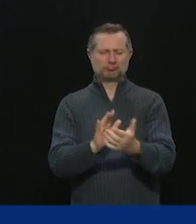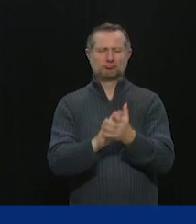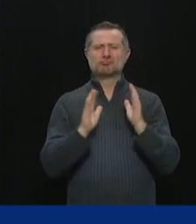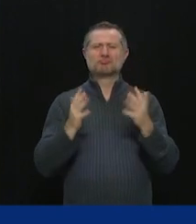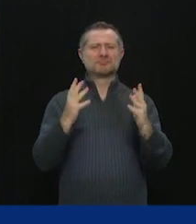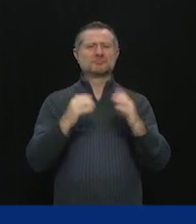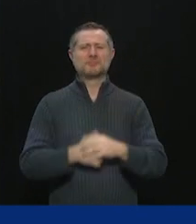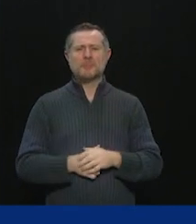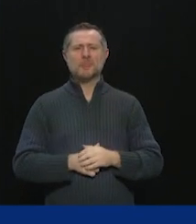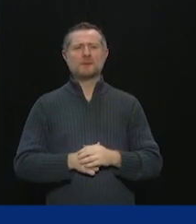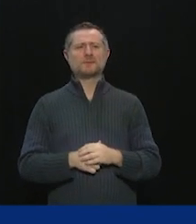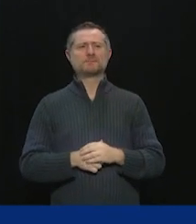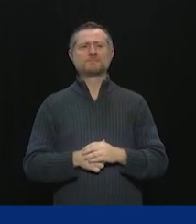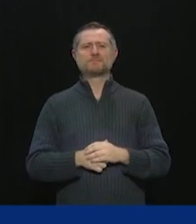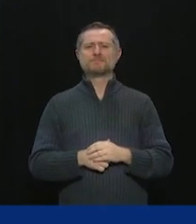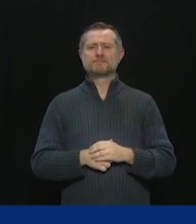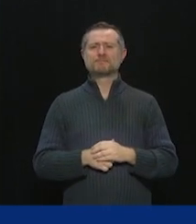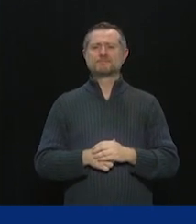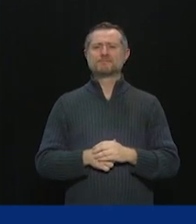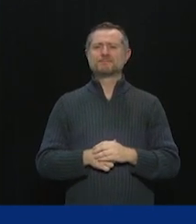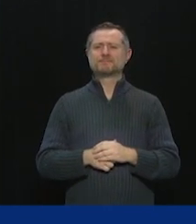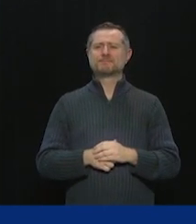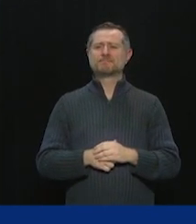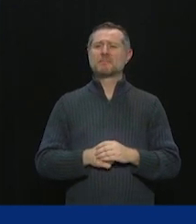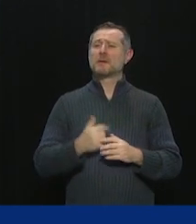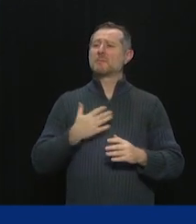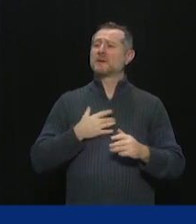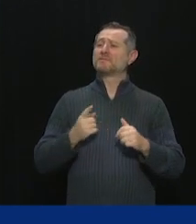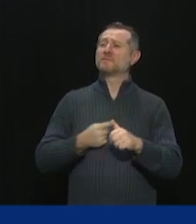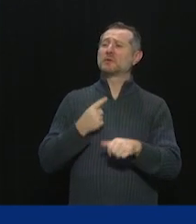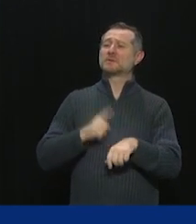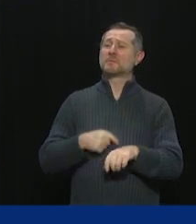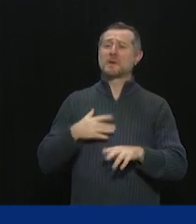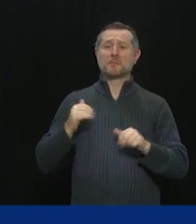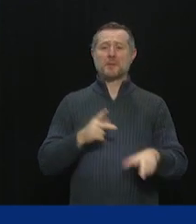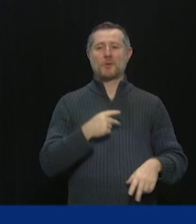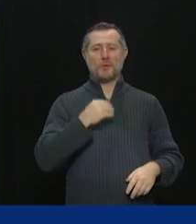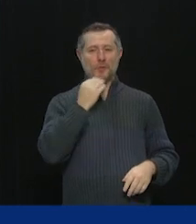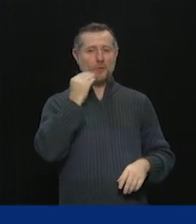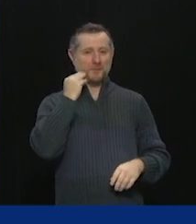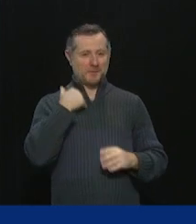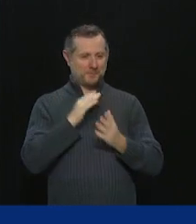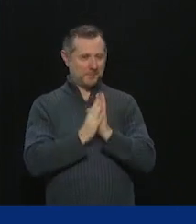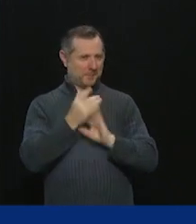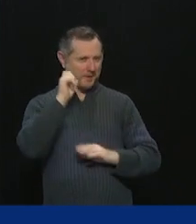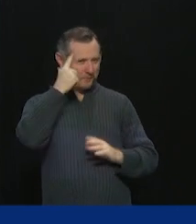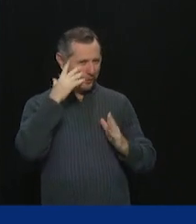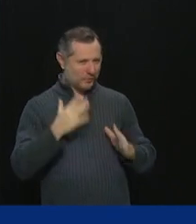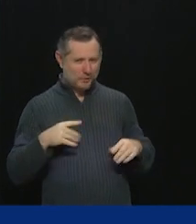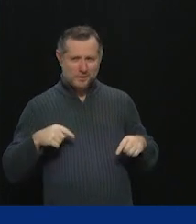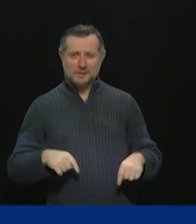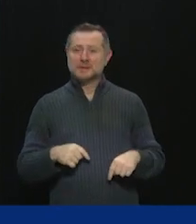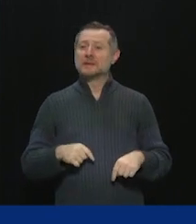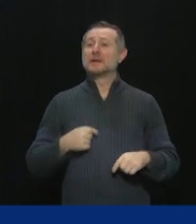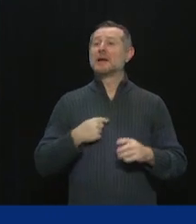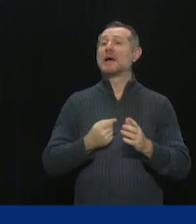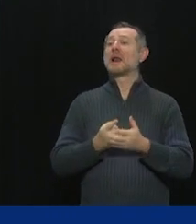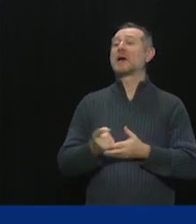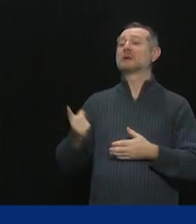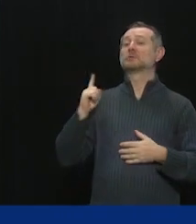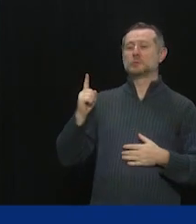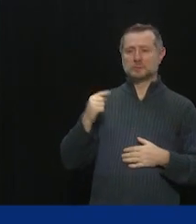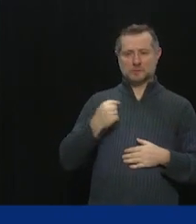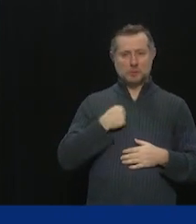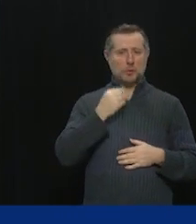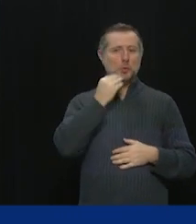in my first visit officially back home, I was home for a couple hours last weekend, and then the New York City subway broke down, and I had to